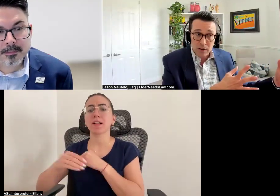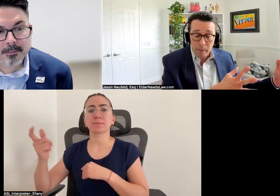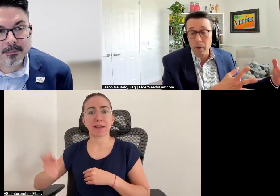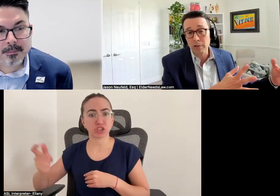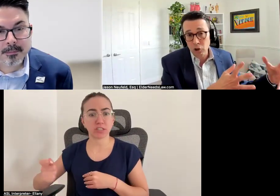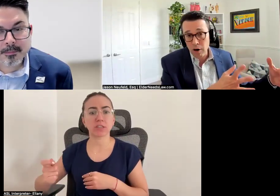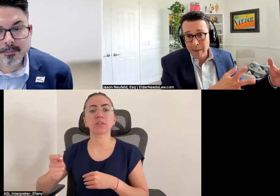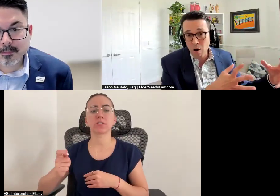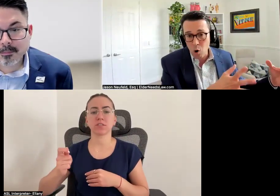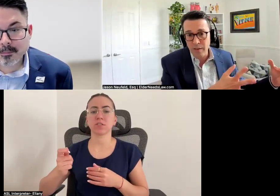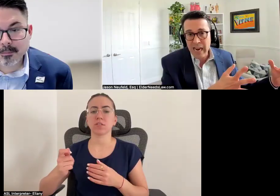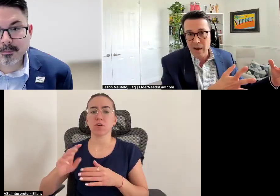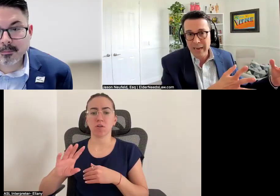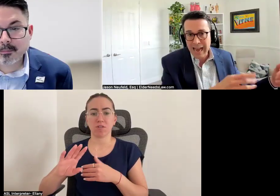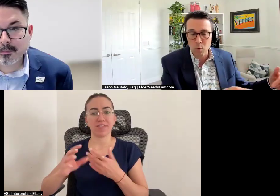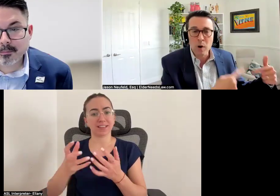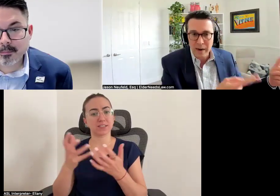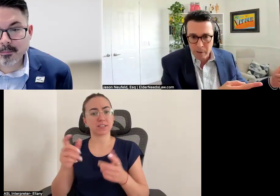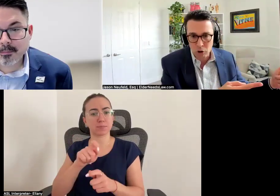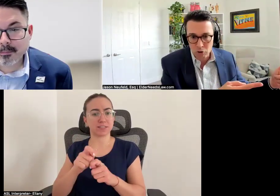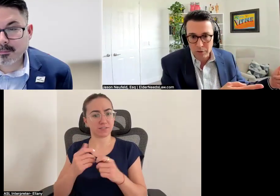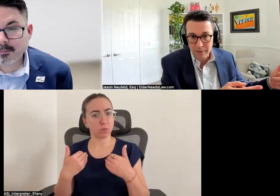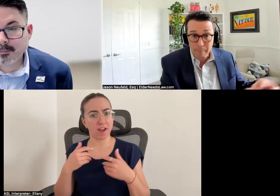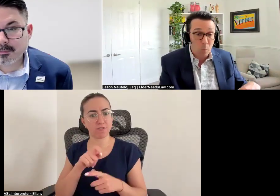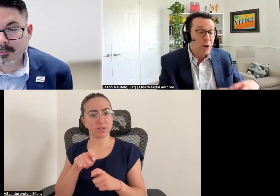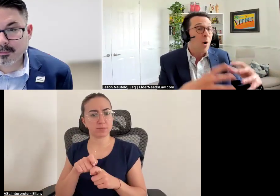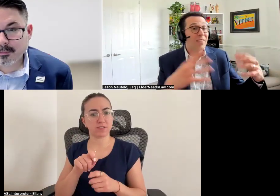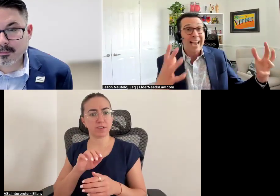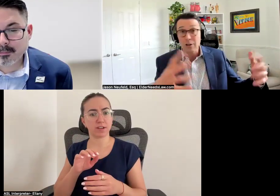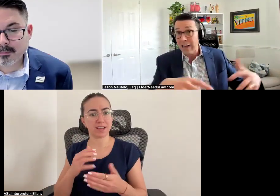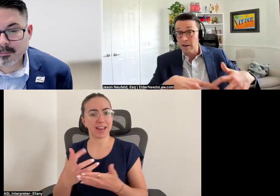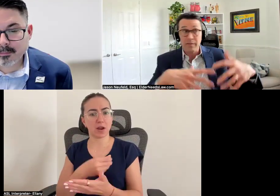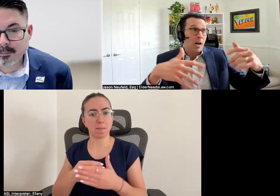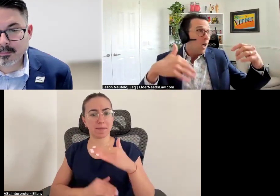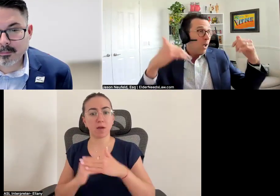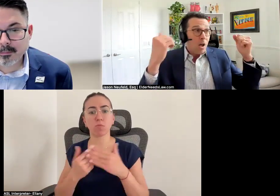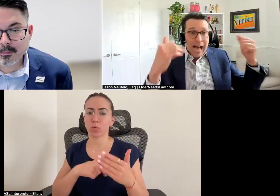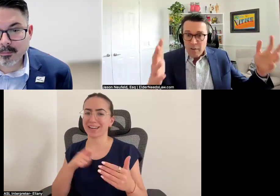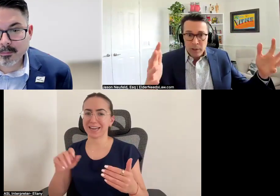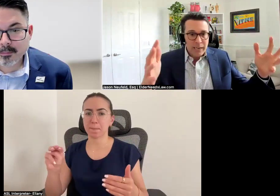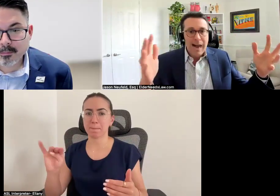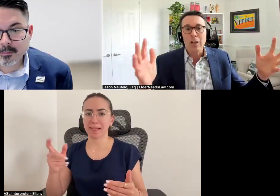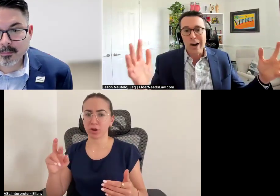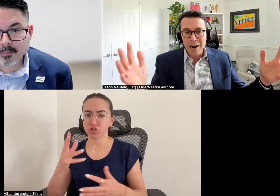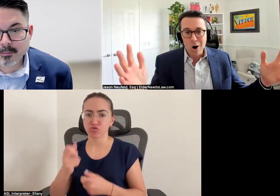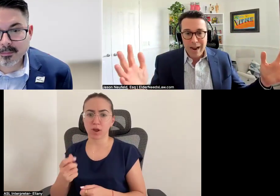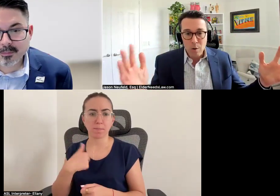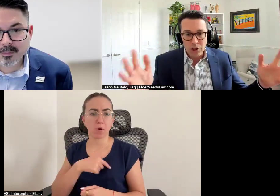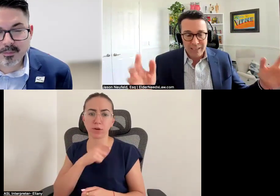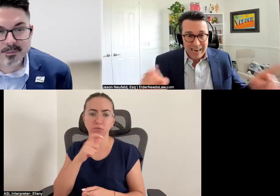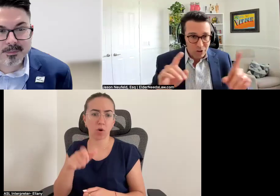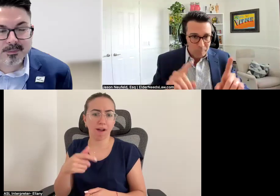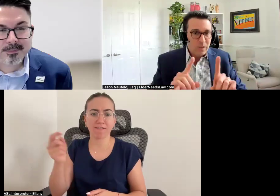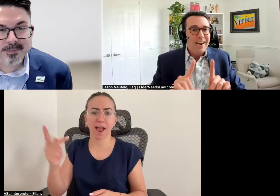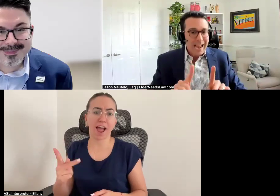it is above a certain amount called the income cap, we need a Miller trust for that. But we don't have to cash out of the $500,000 IRA, which